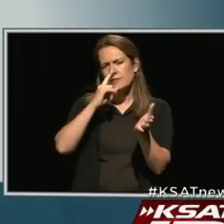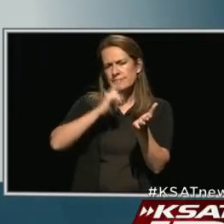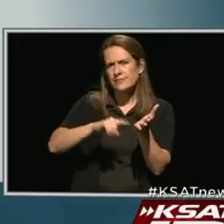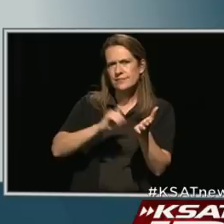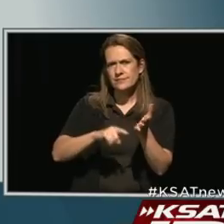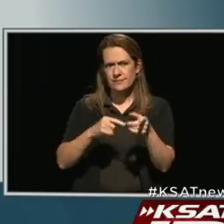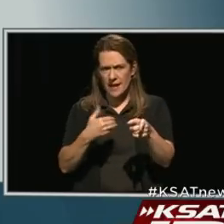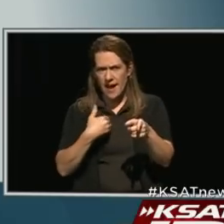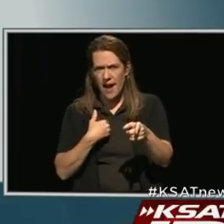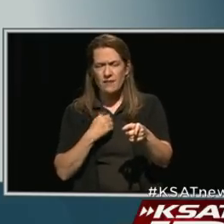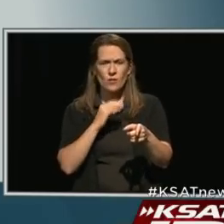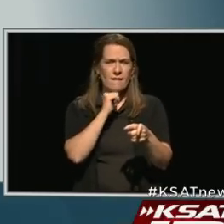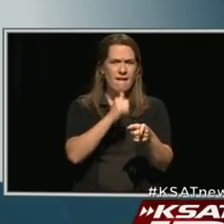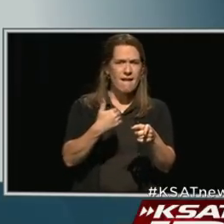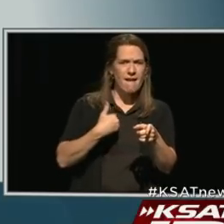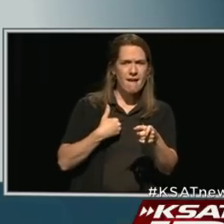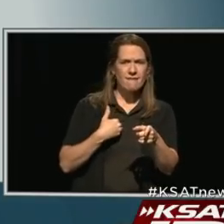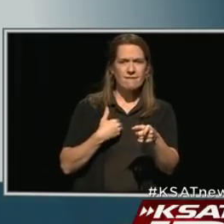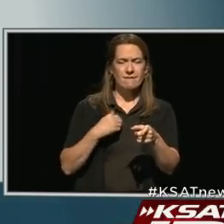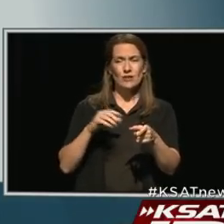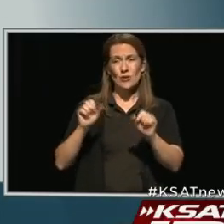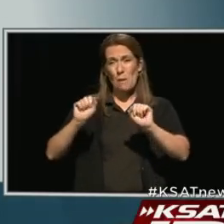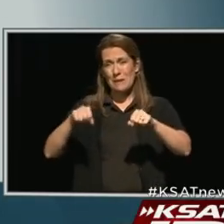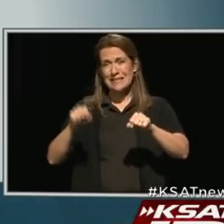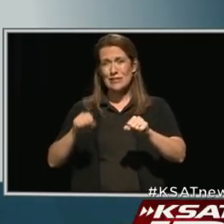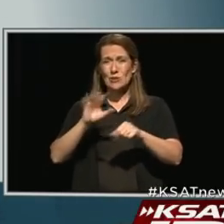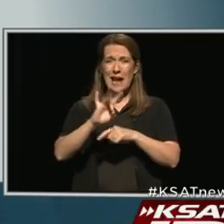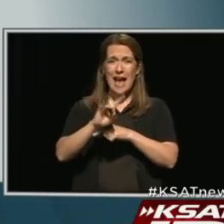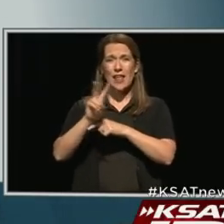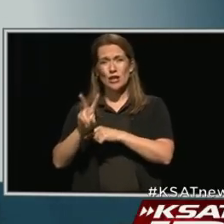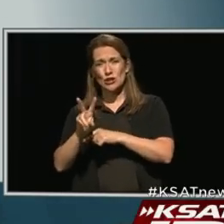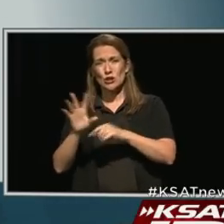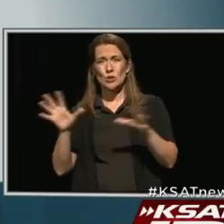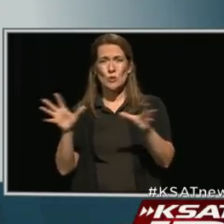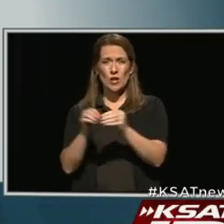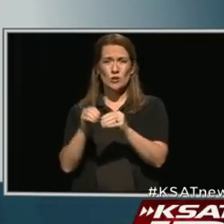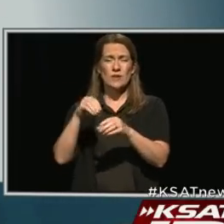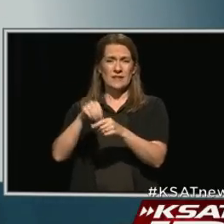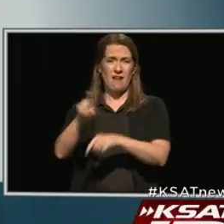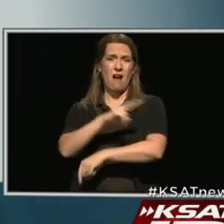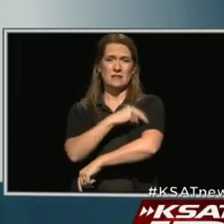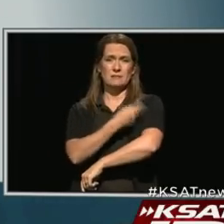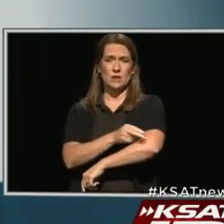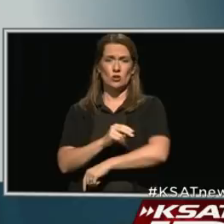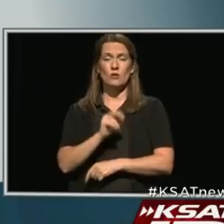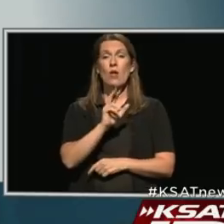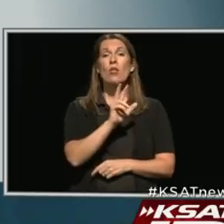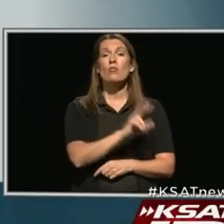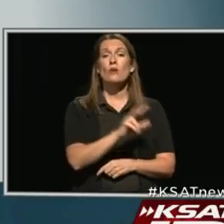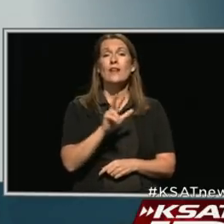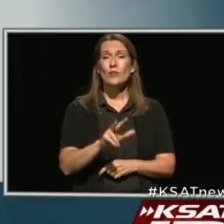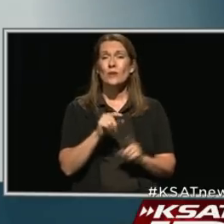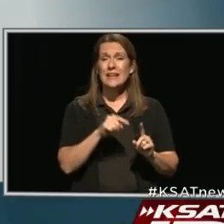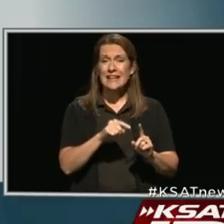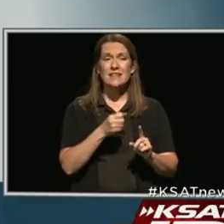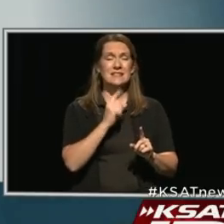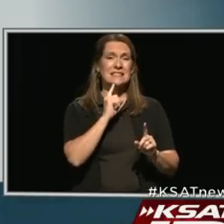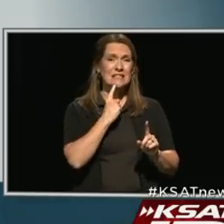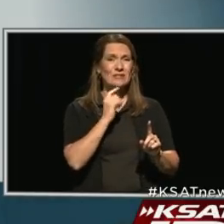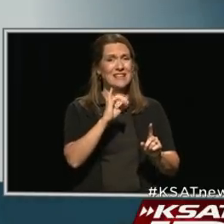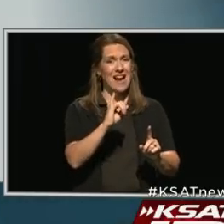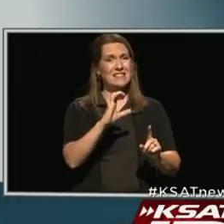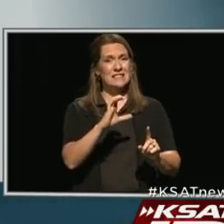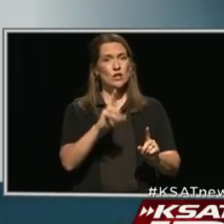test results for a total of 82 potential COVID patients in the hospital. 33 patients tonight are in ICU